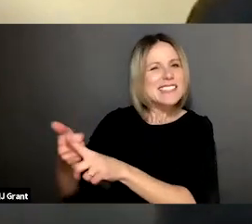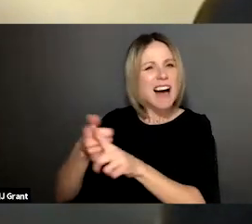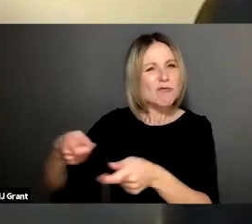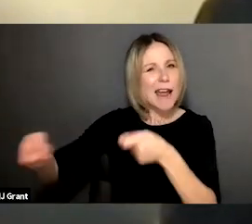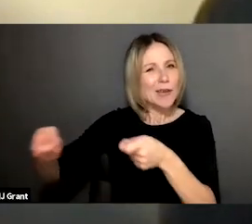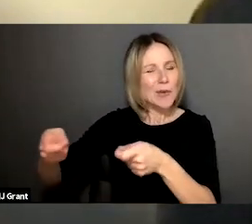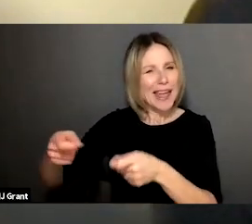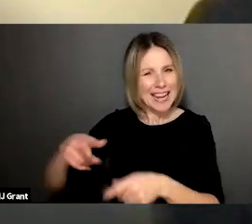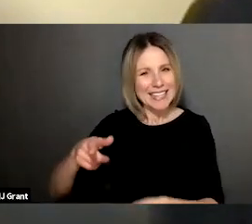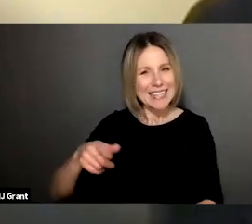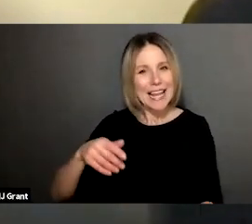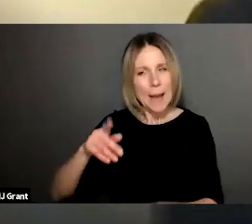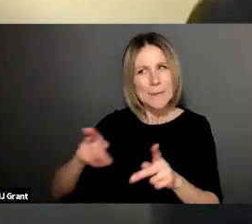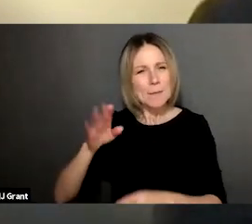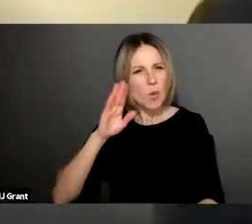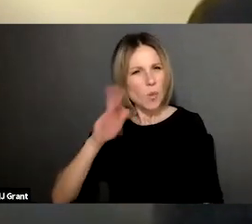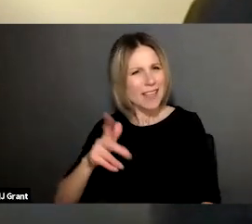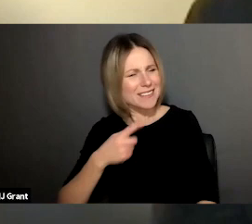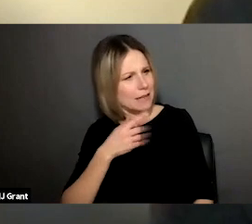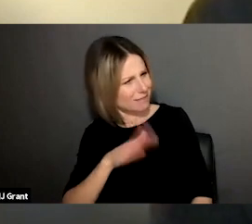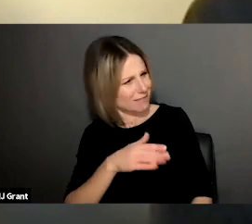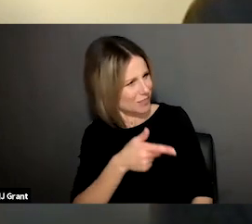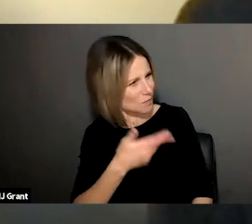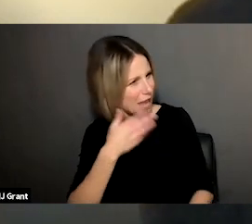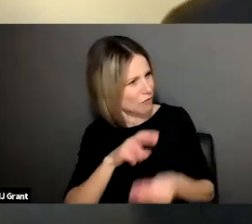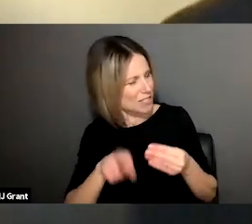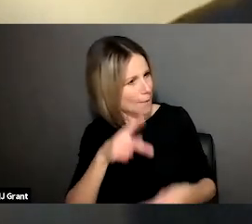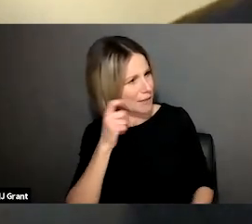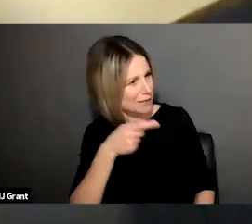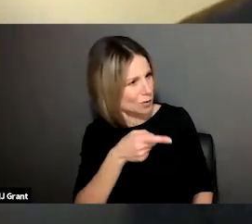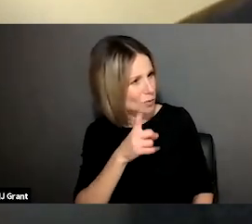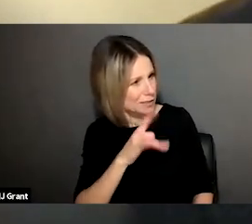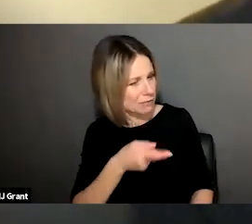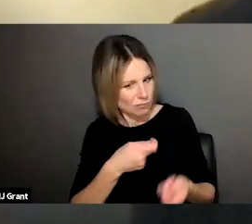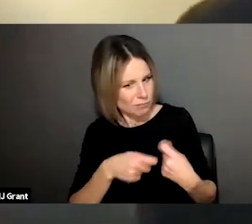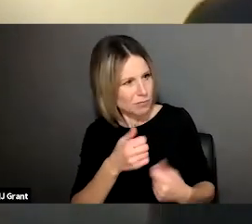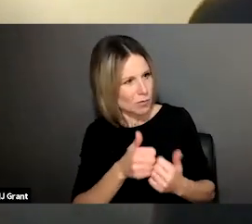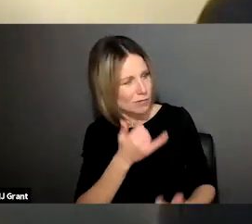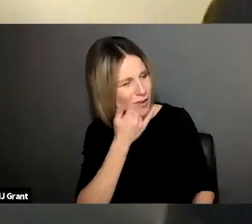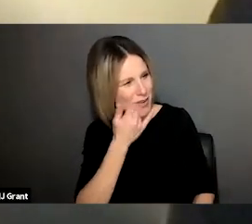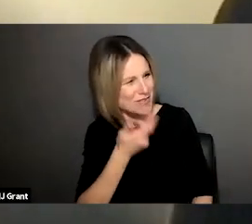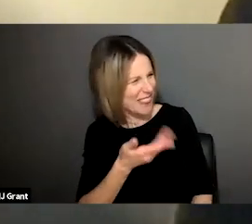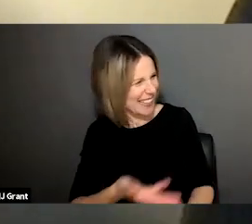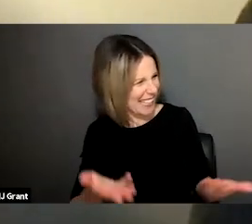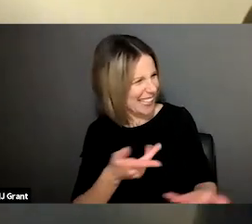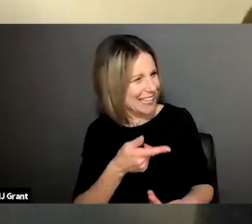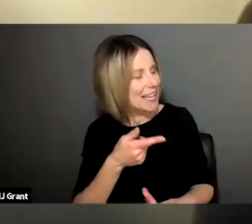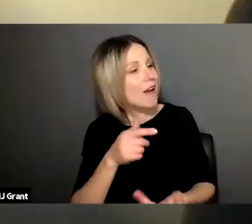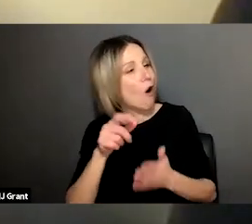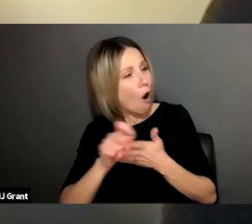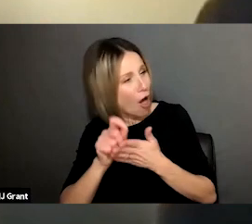outcome is because you used full fat yogurt instead of the chicken stock the author suggested you